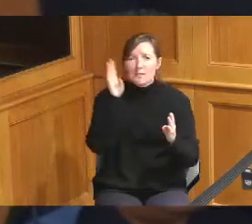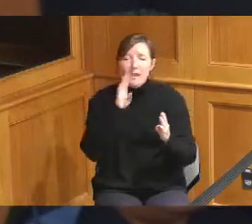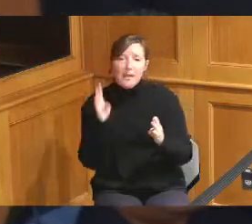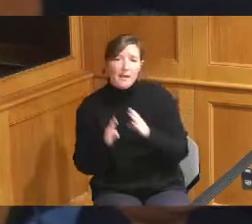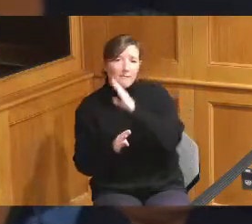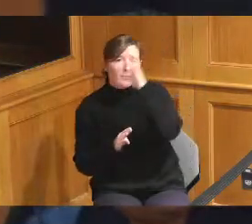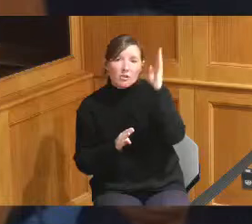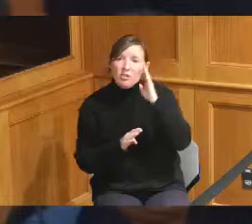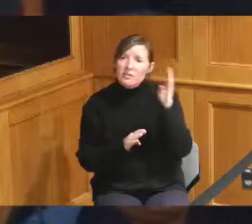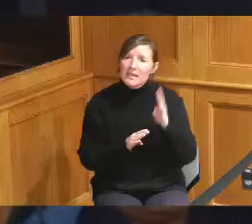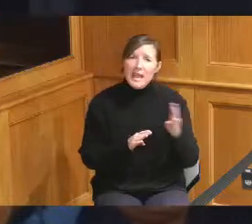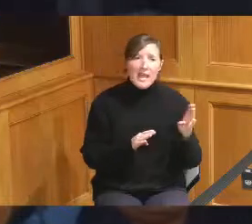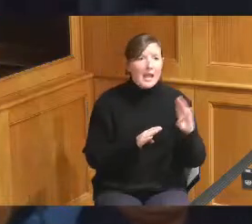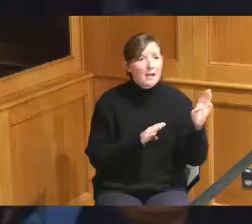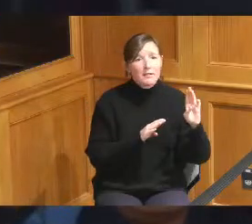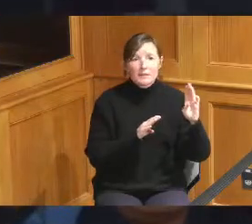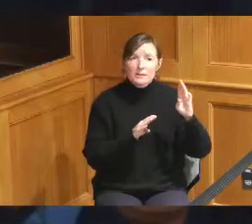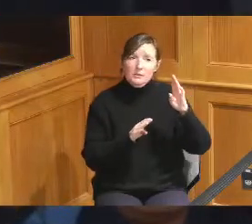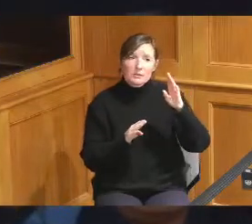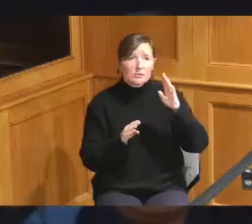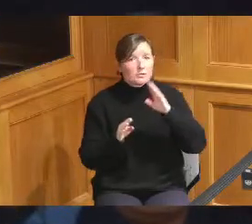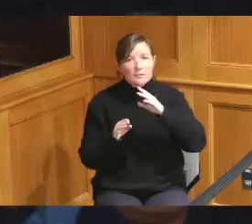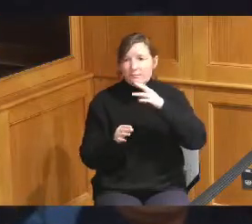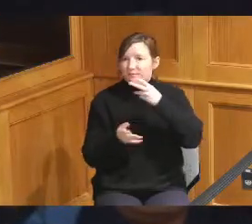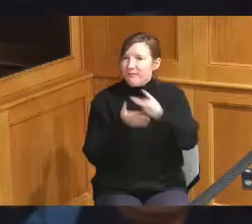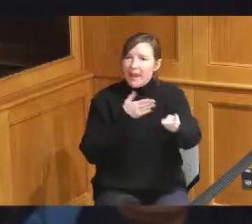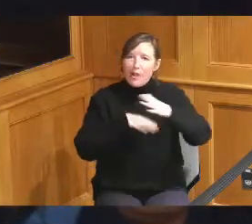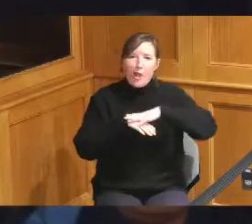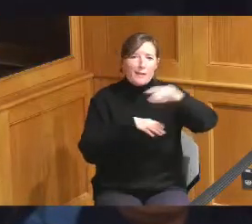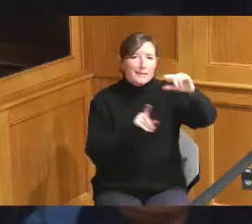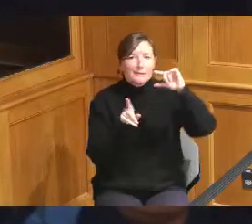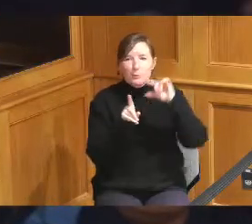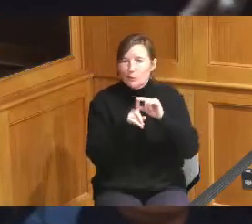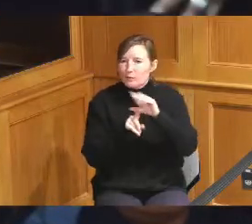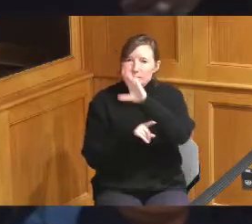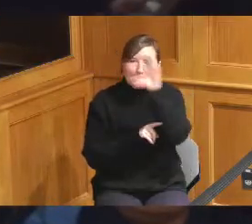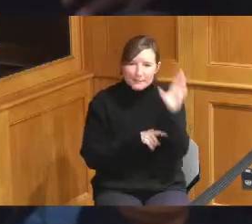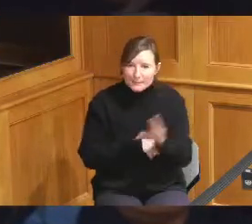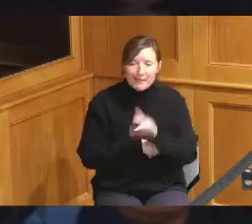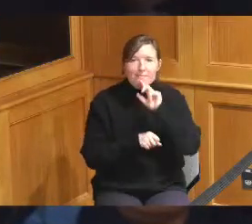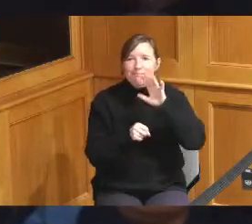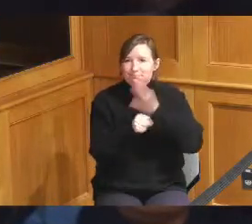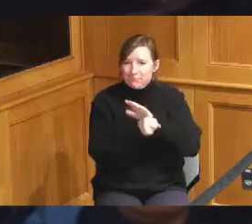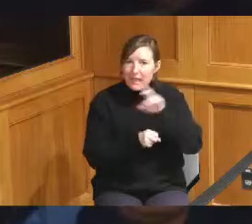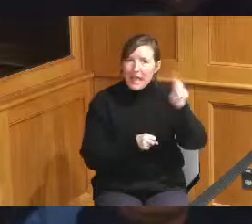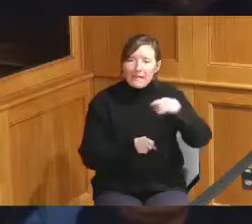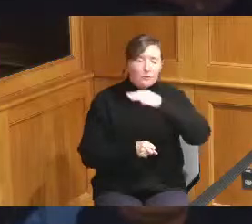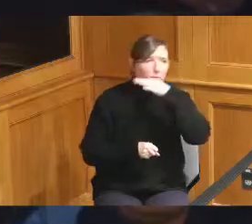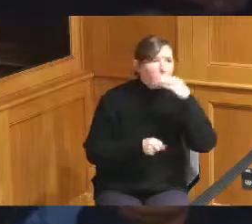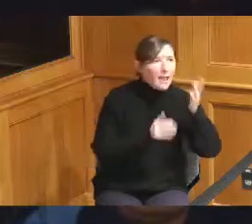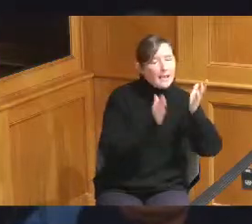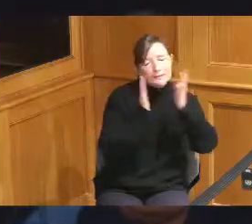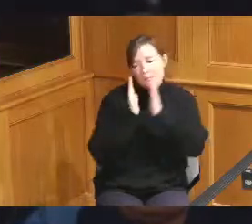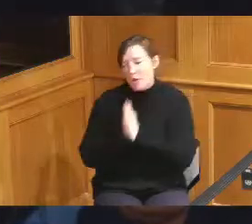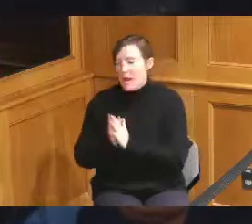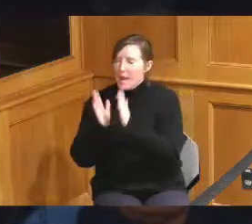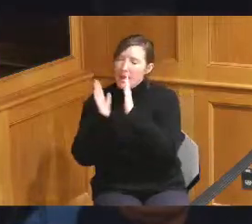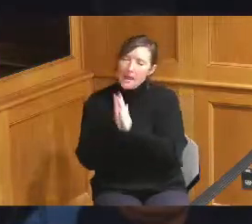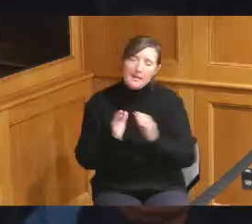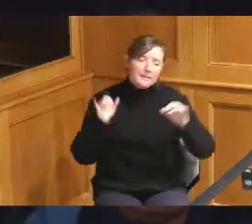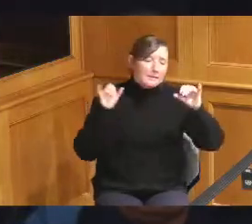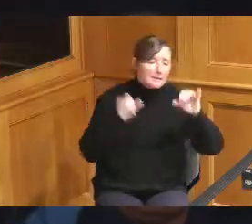never fall short of his word. I had to fast and pray, stay in